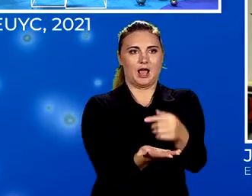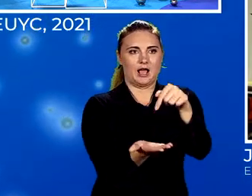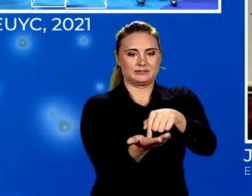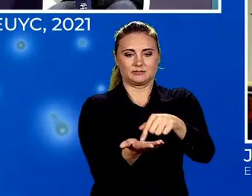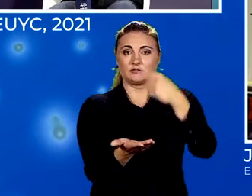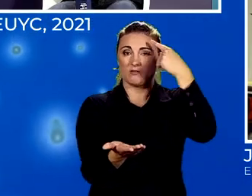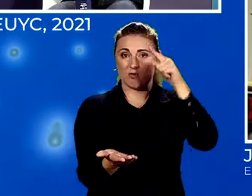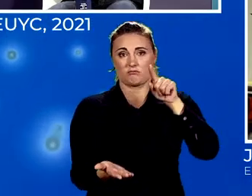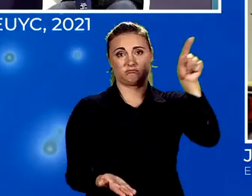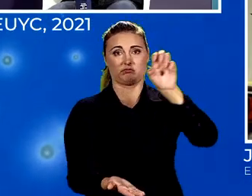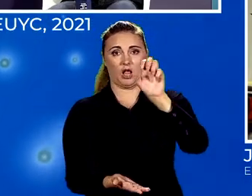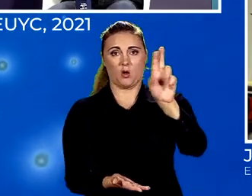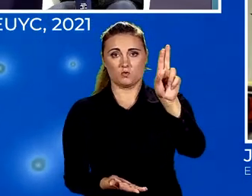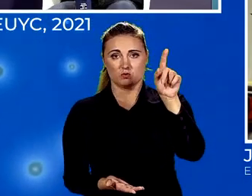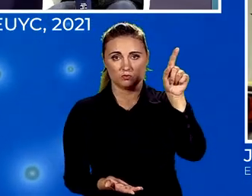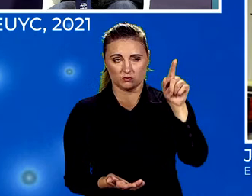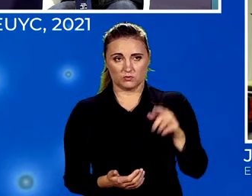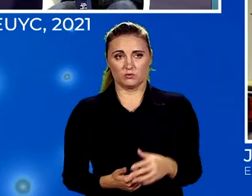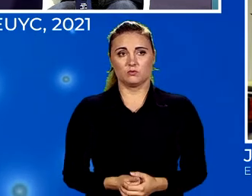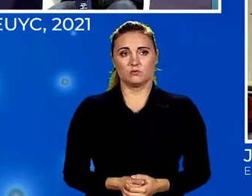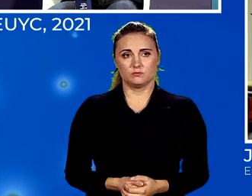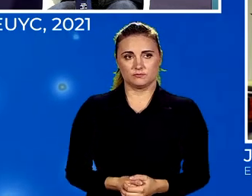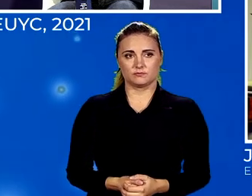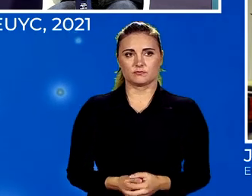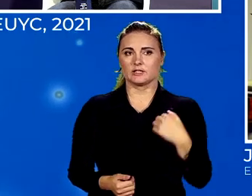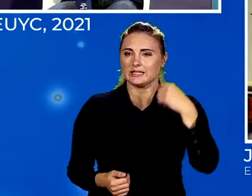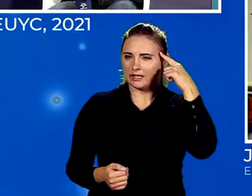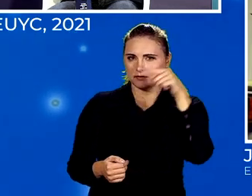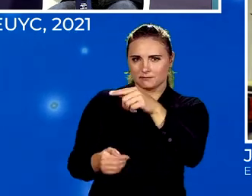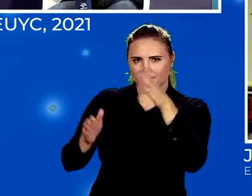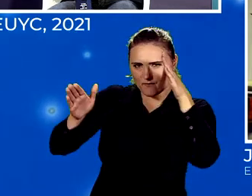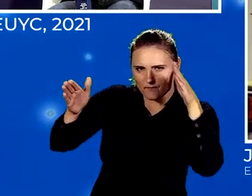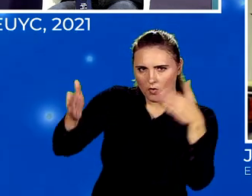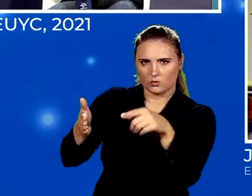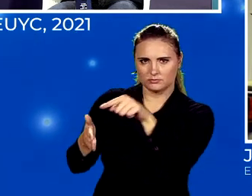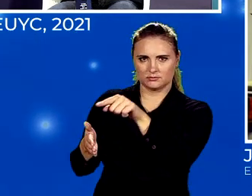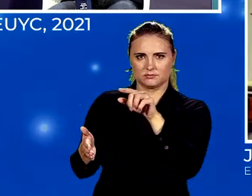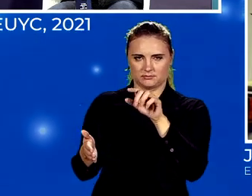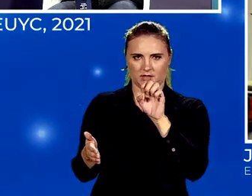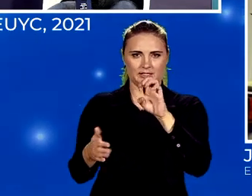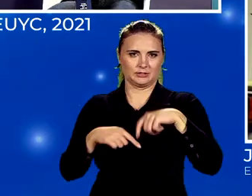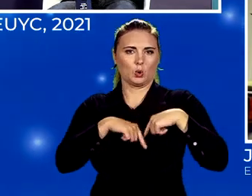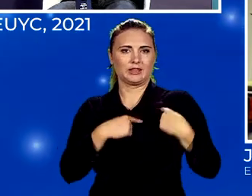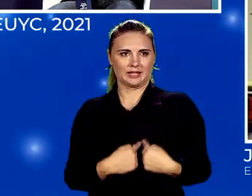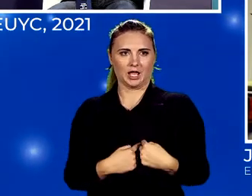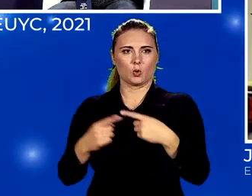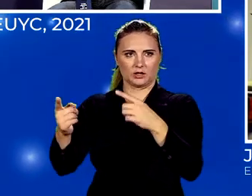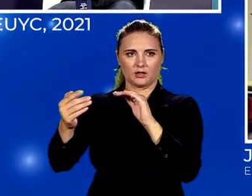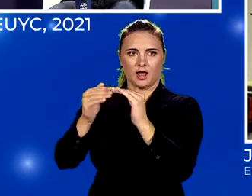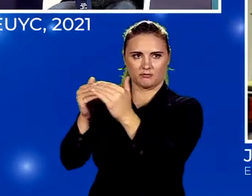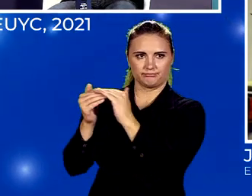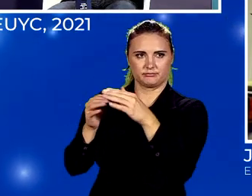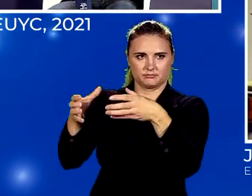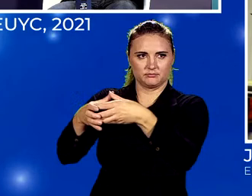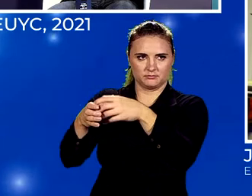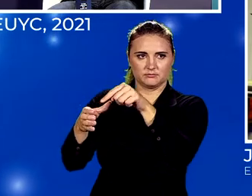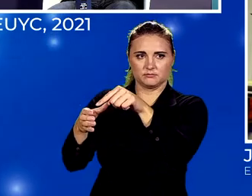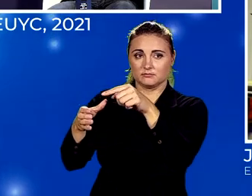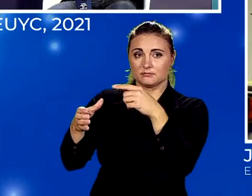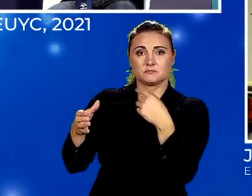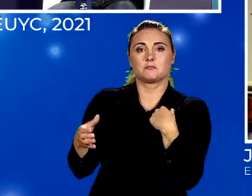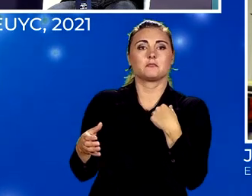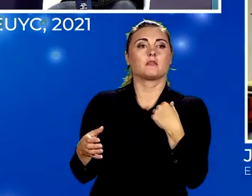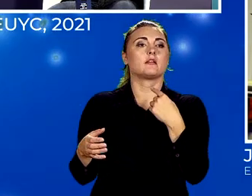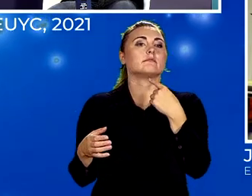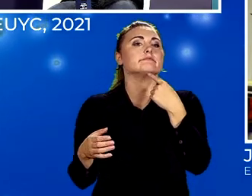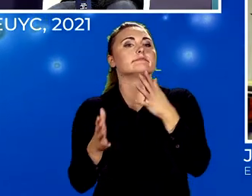fantastic, and I think that we need to work on this even more. This means that also, and I'm talking, sorry, only for implementation